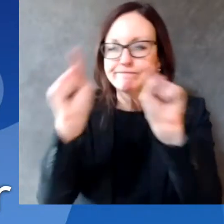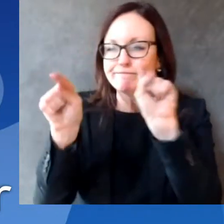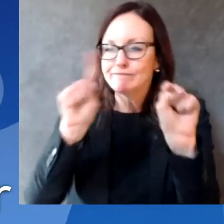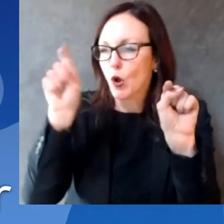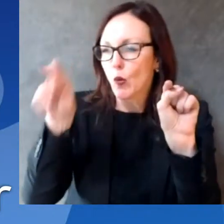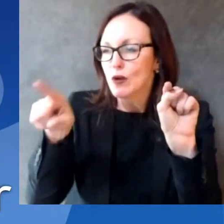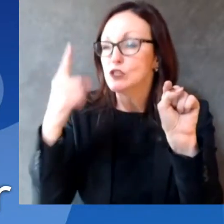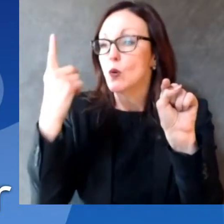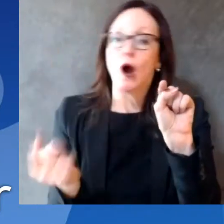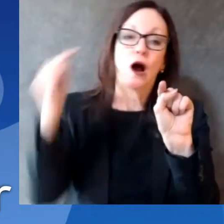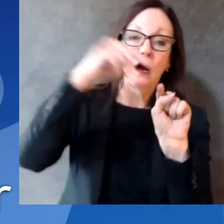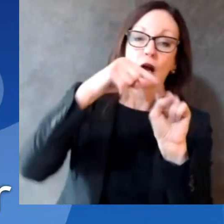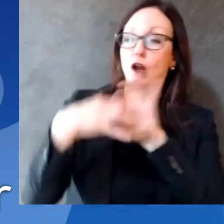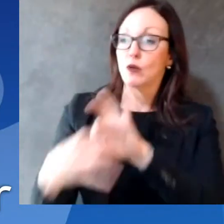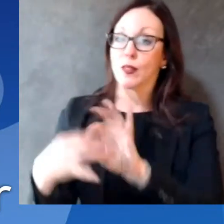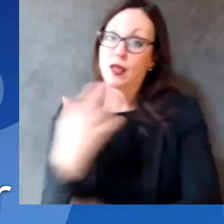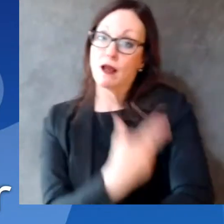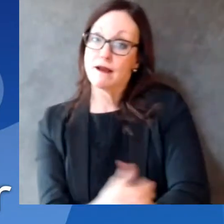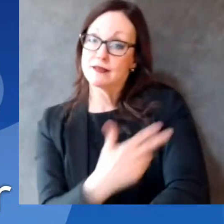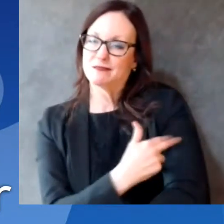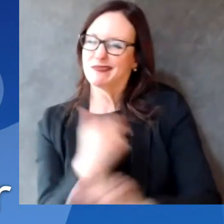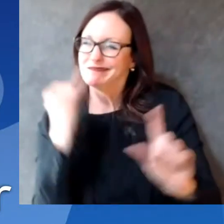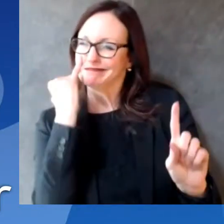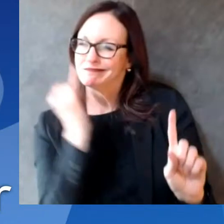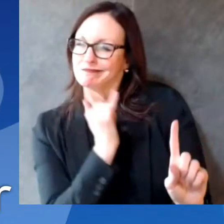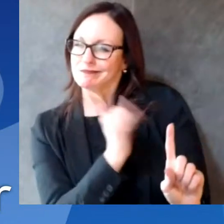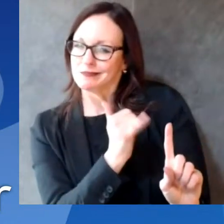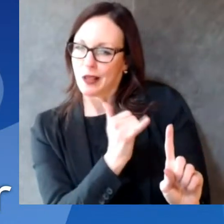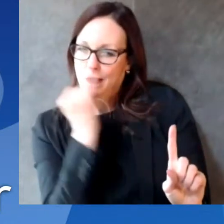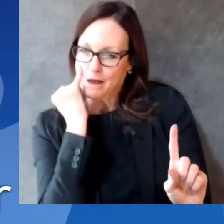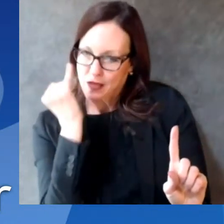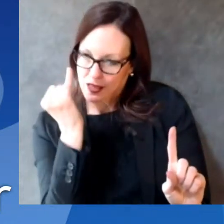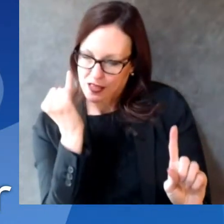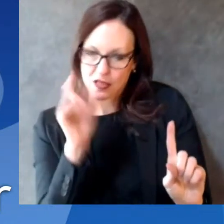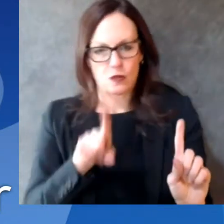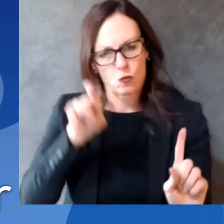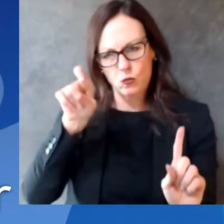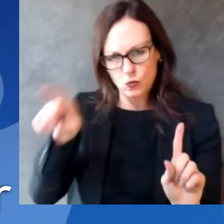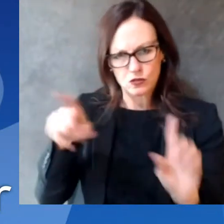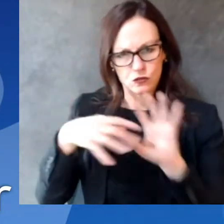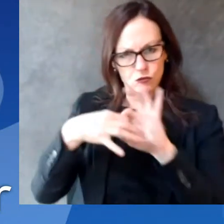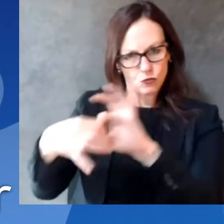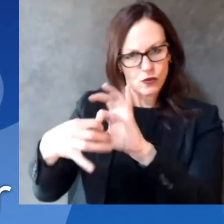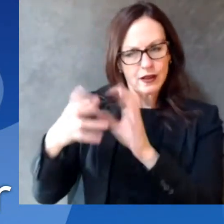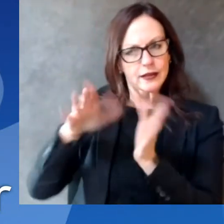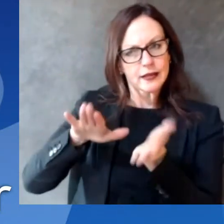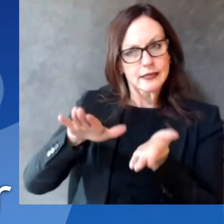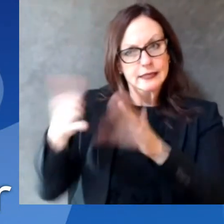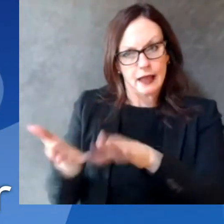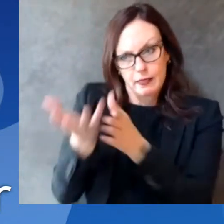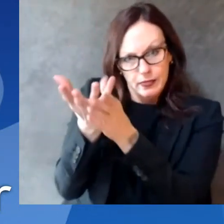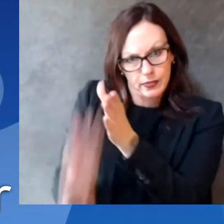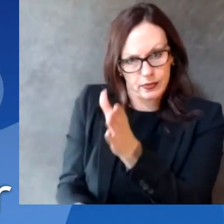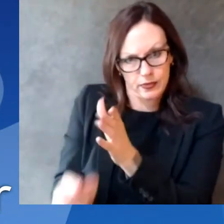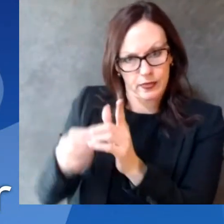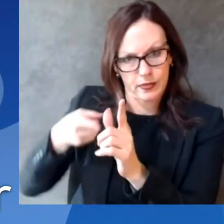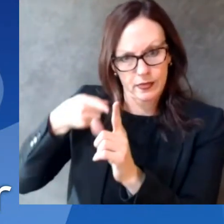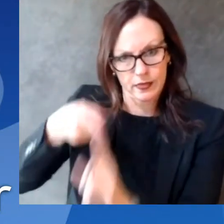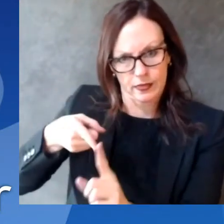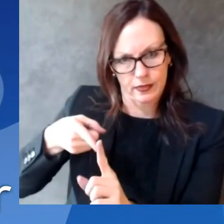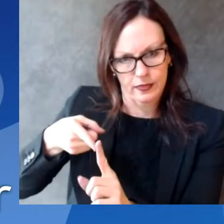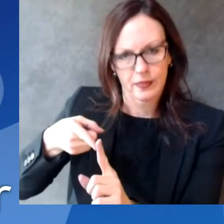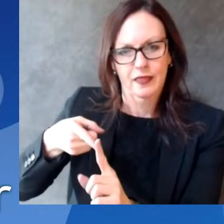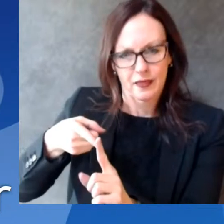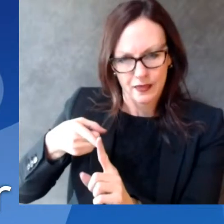in the state the last couple of weeks, with a fairly high number of 34 reported last Wednesday. Given that